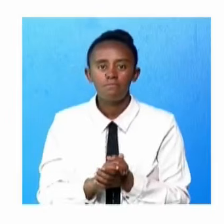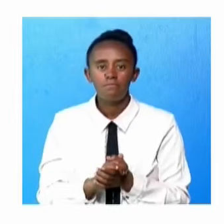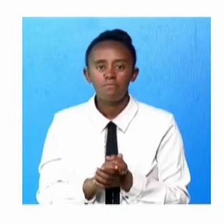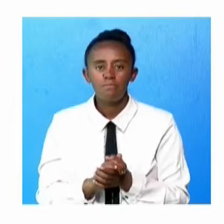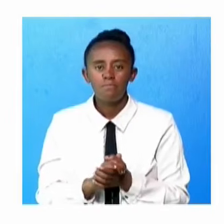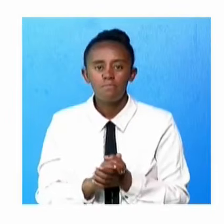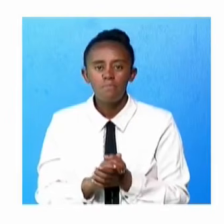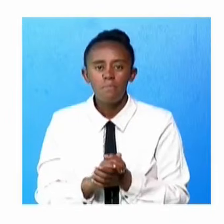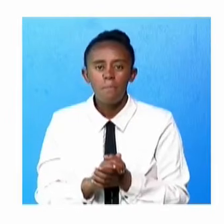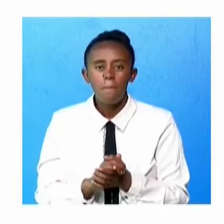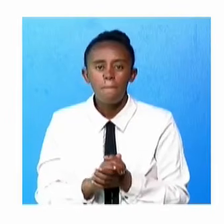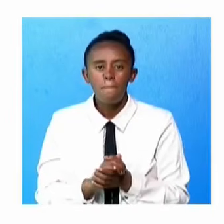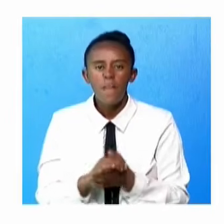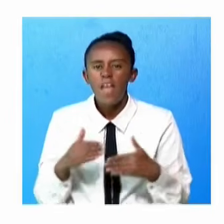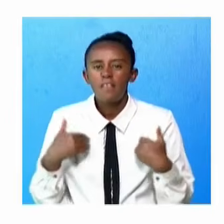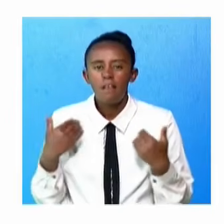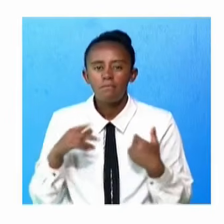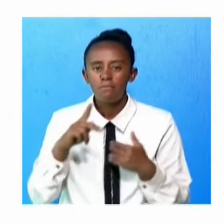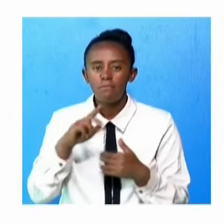pleasant?